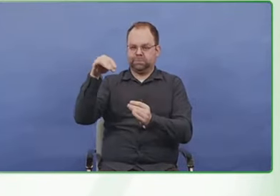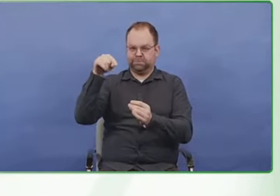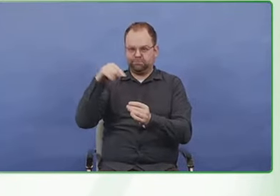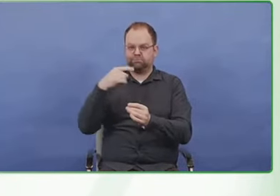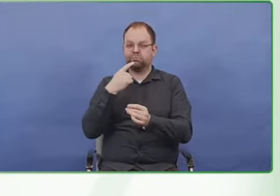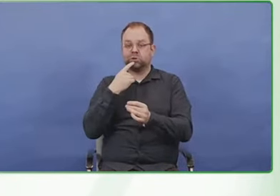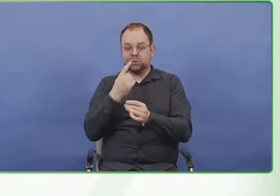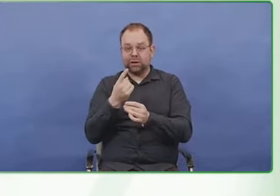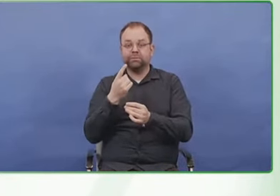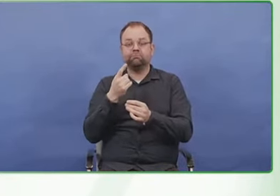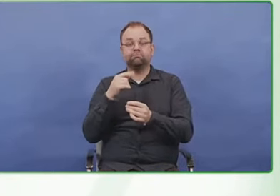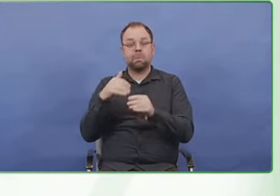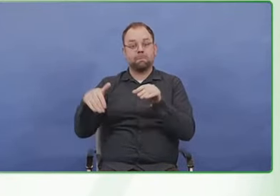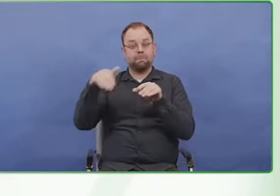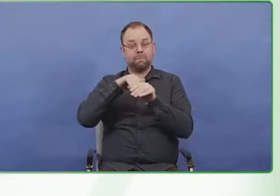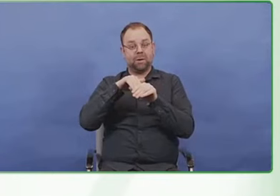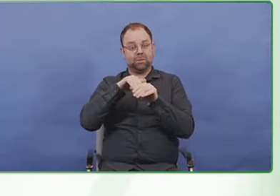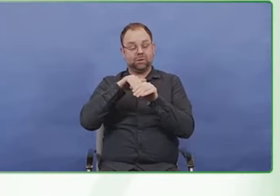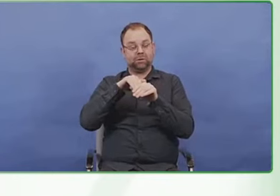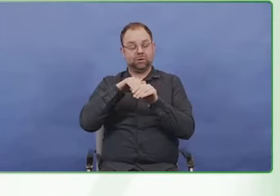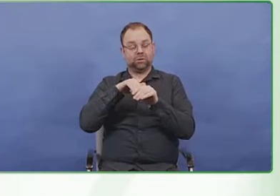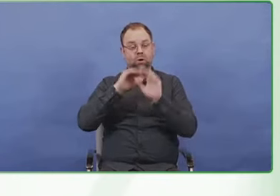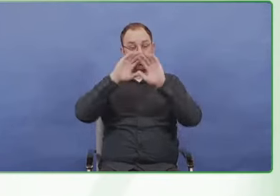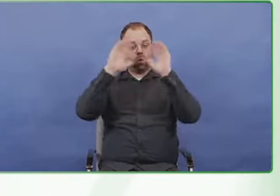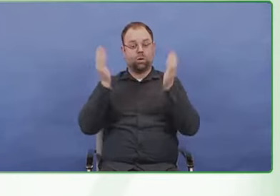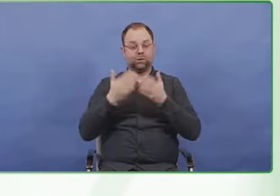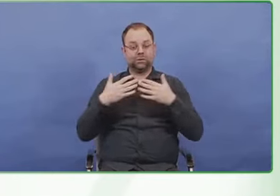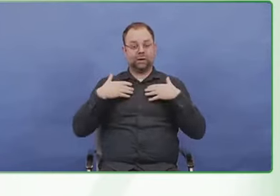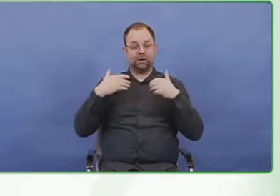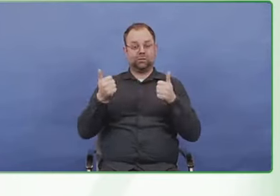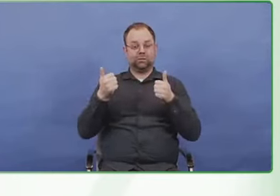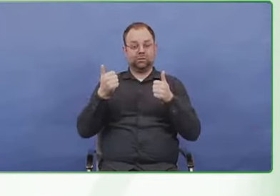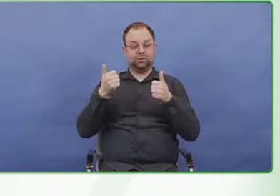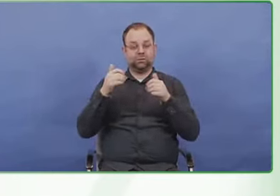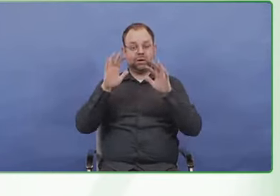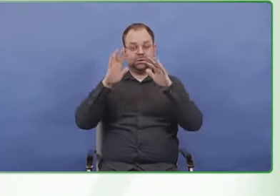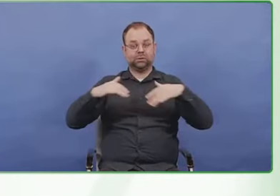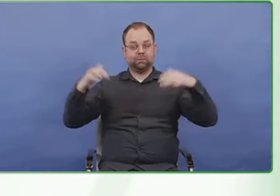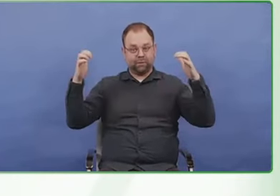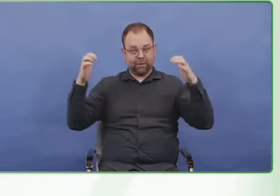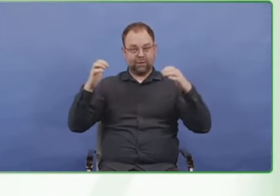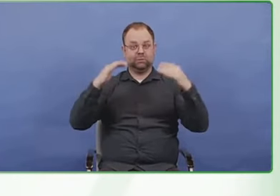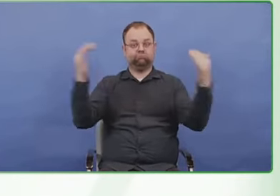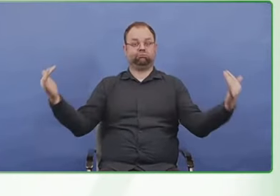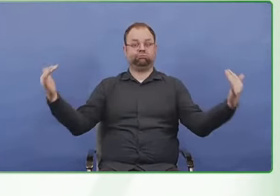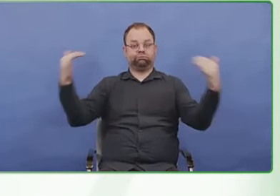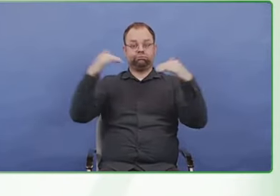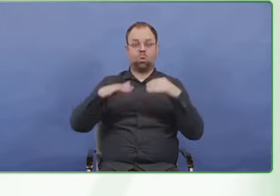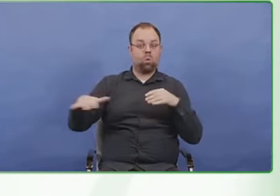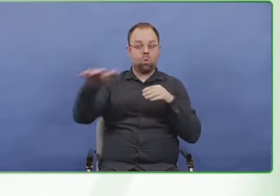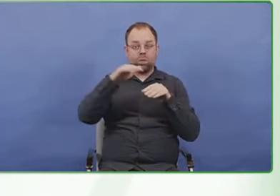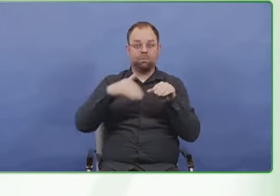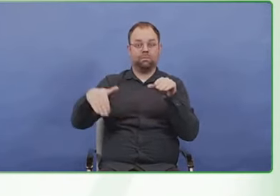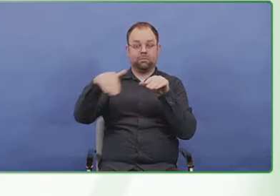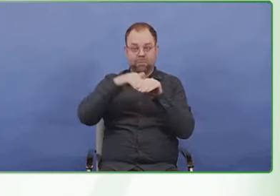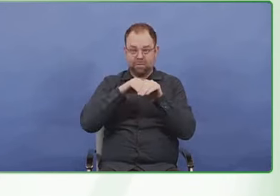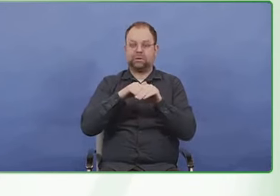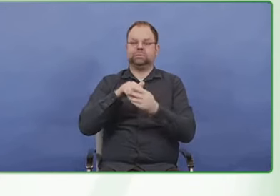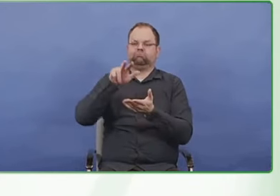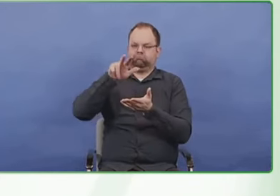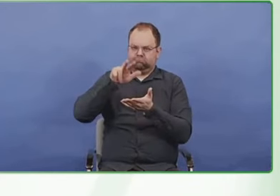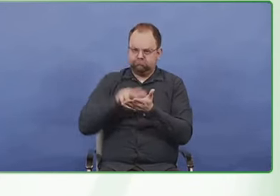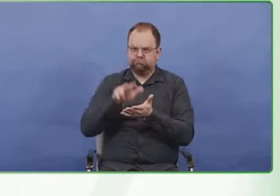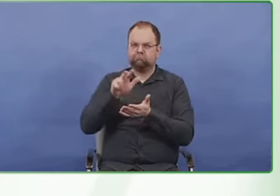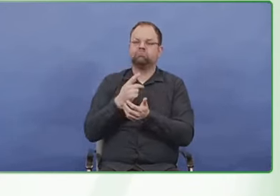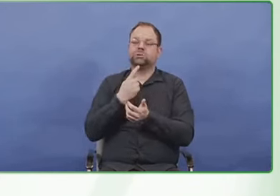provision. So in the Euro region, across the 53 member states, we actually took that resolution and we did some